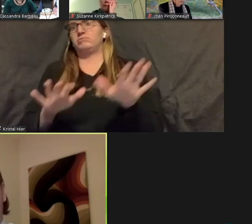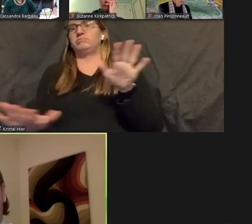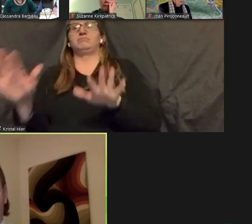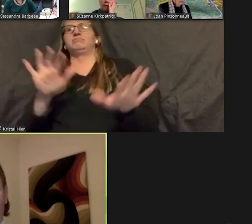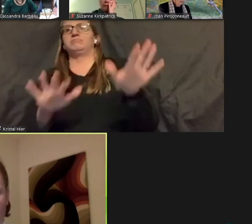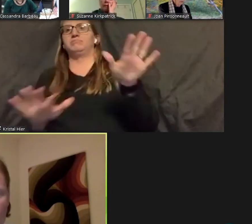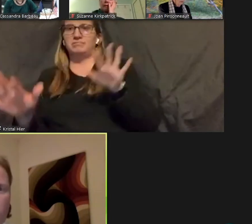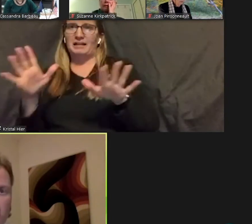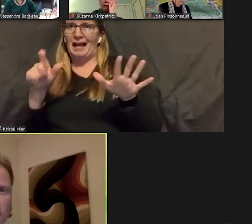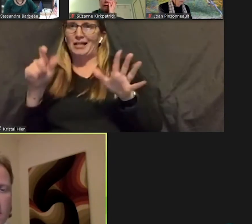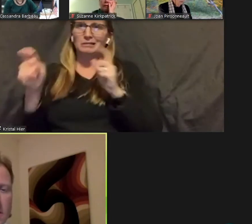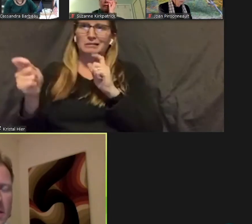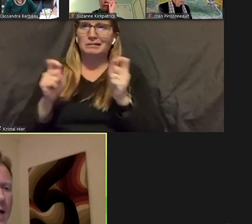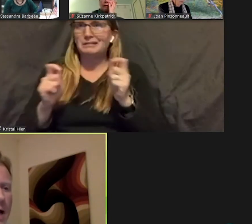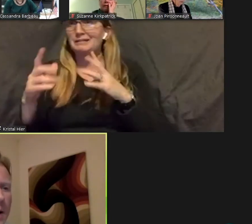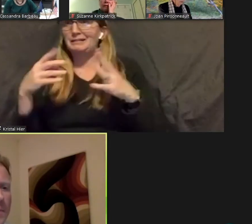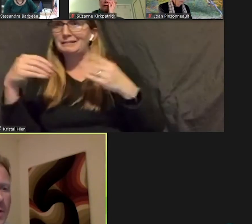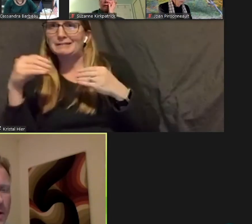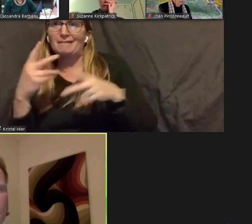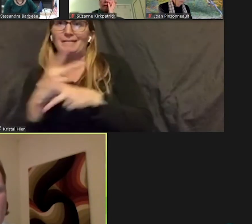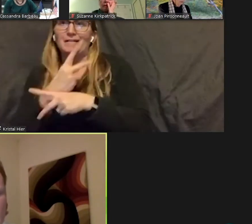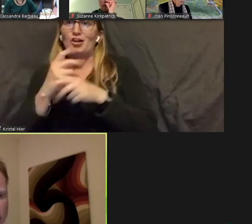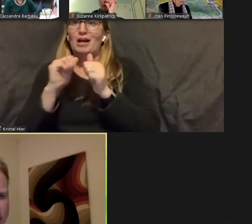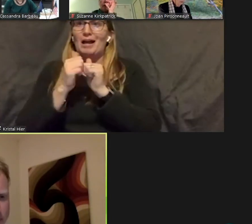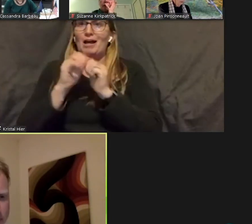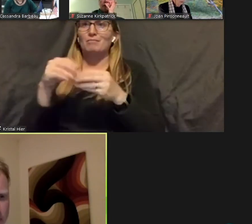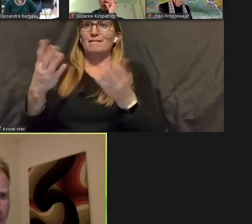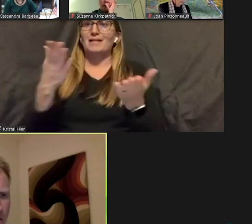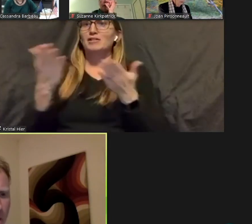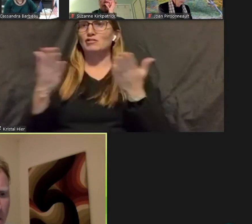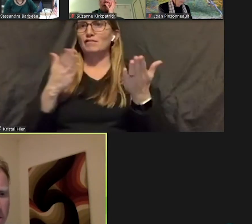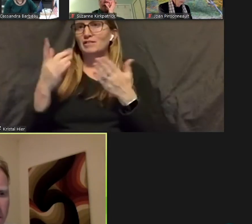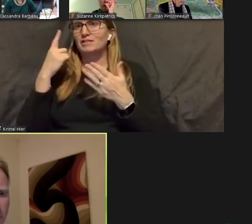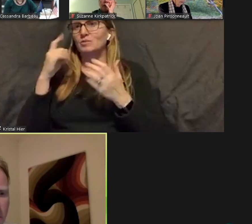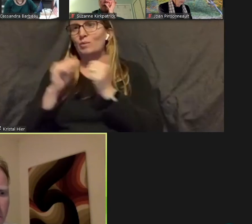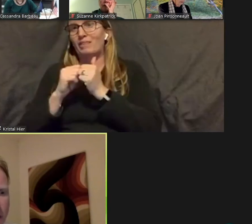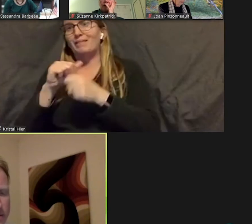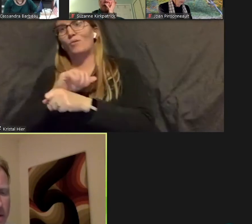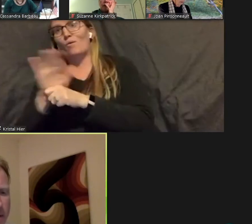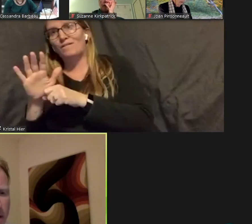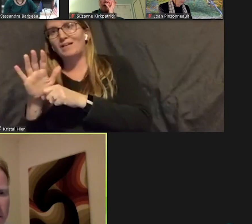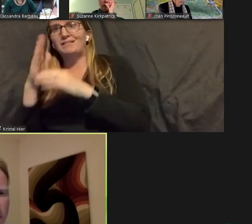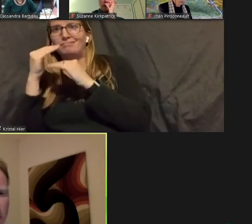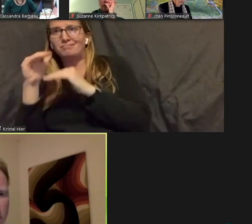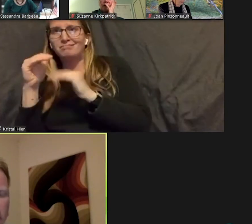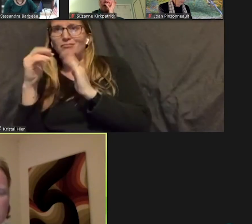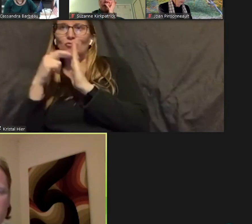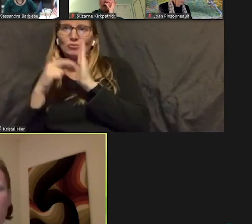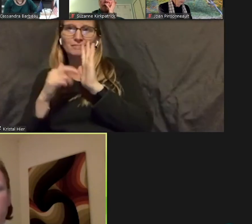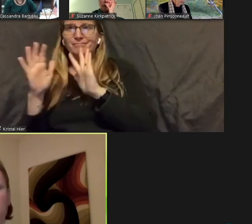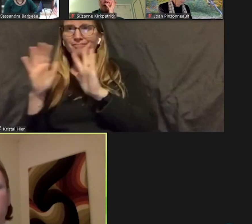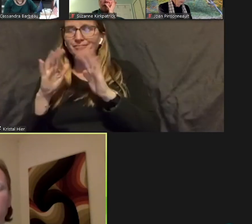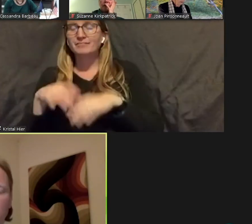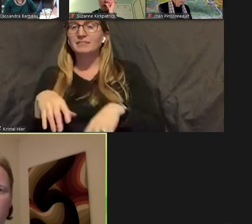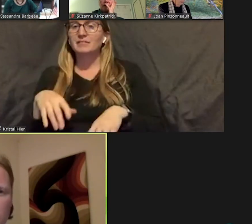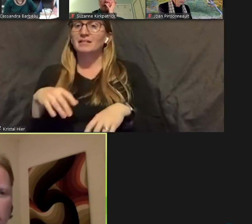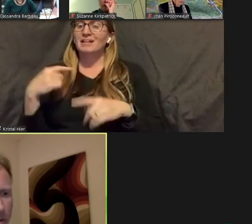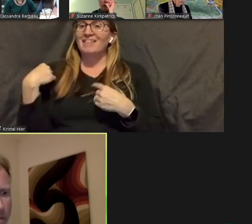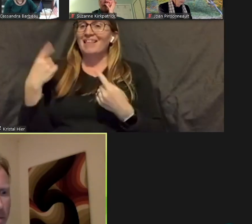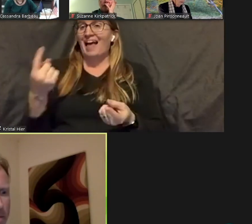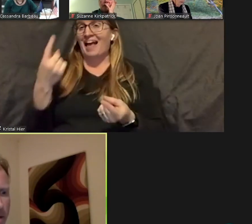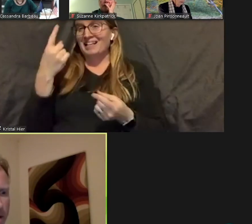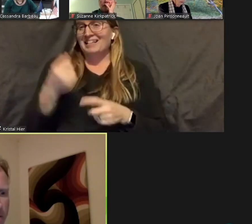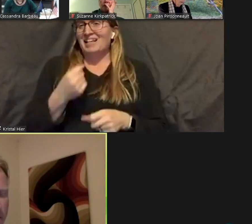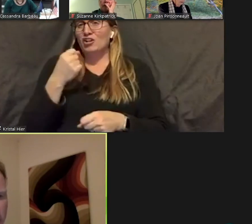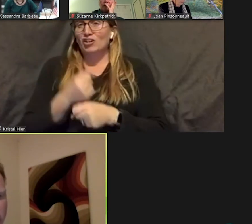meet those sort of core services during the pandemic. So what has really been the thrust of the last year,